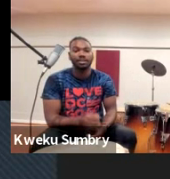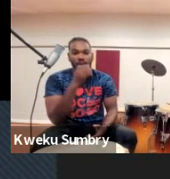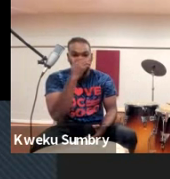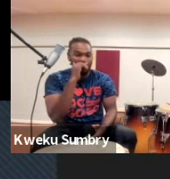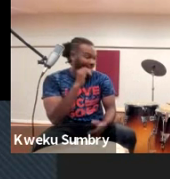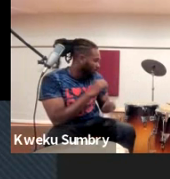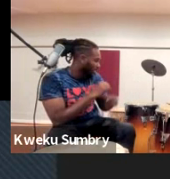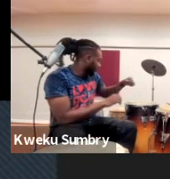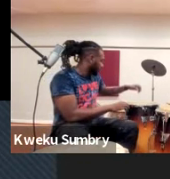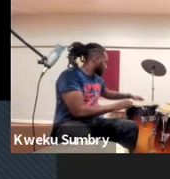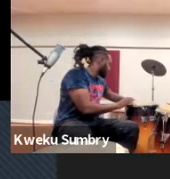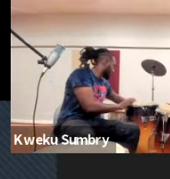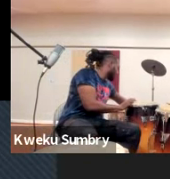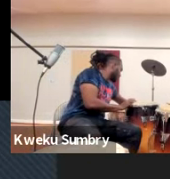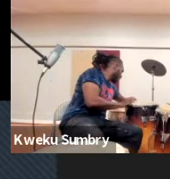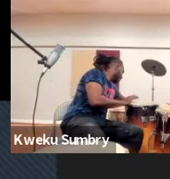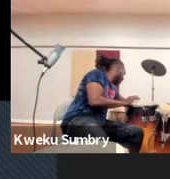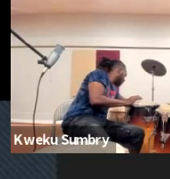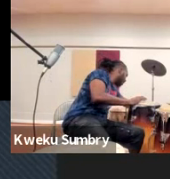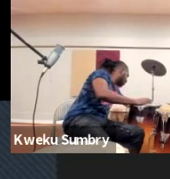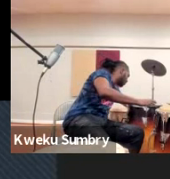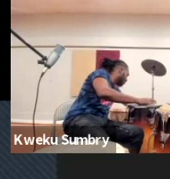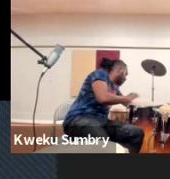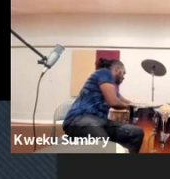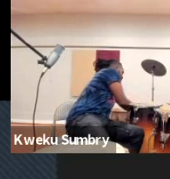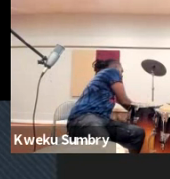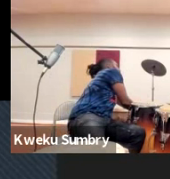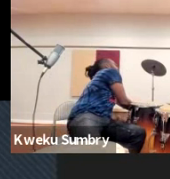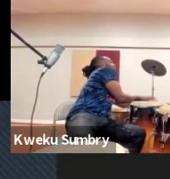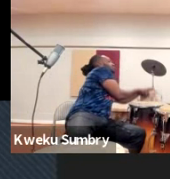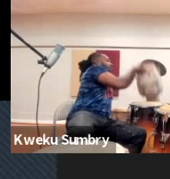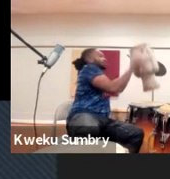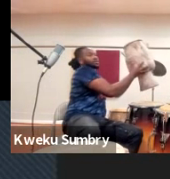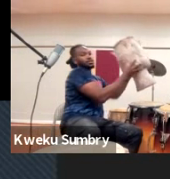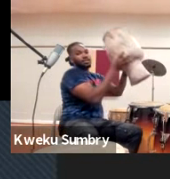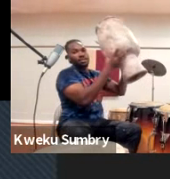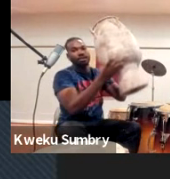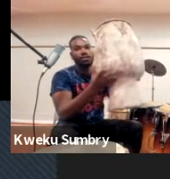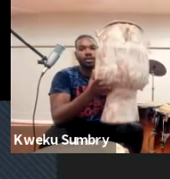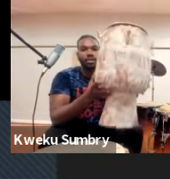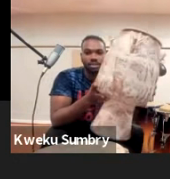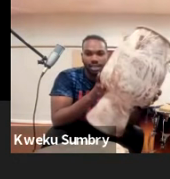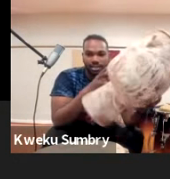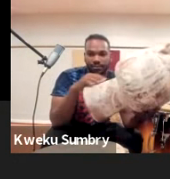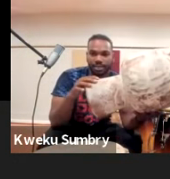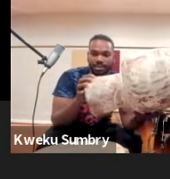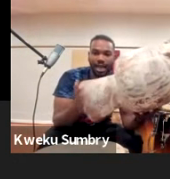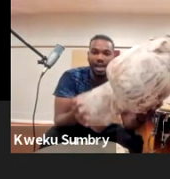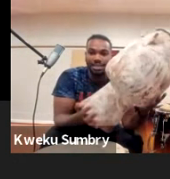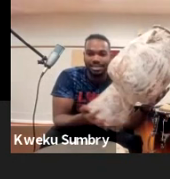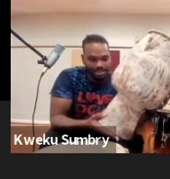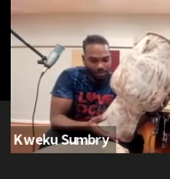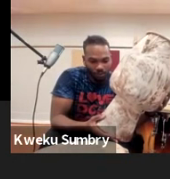Africa. I do have one of those drums back here. I'm not going to play it, but just so you guys can see what it looks like in the